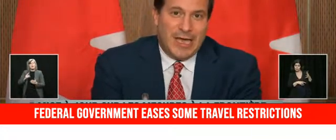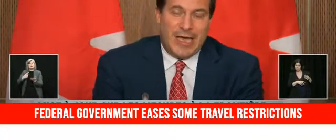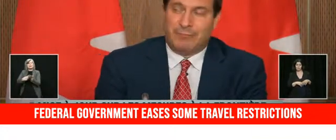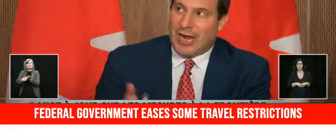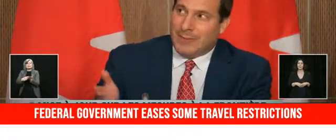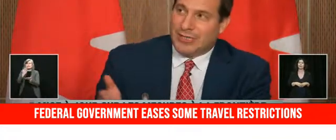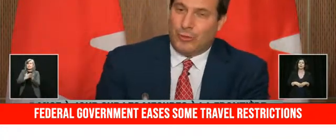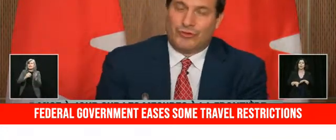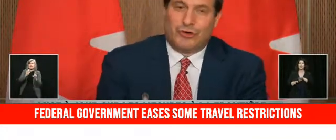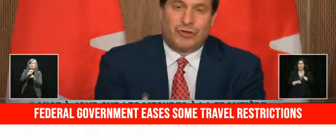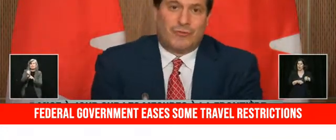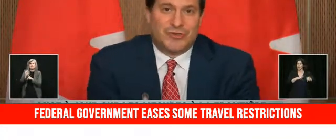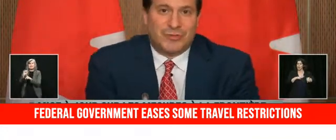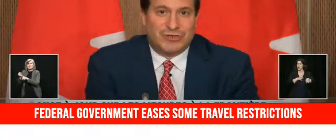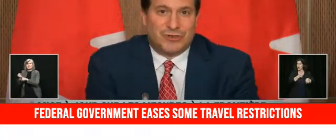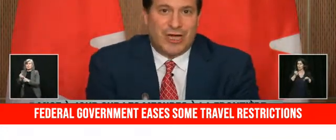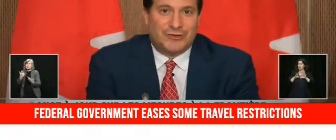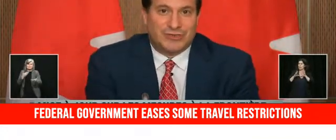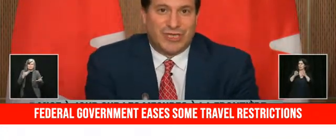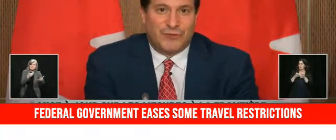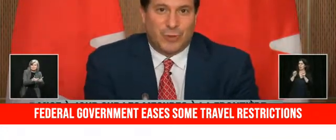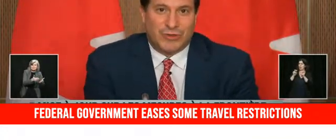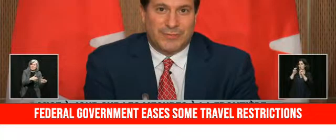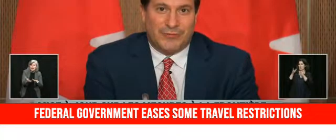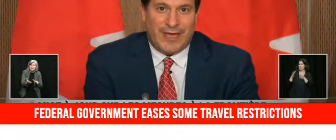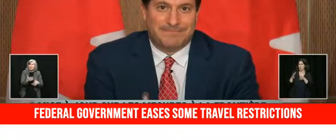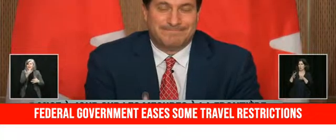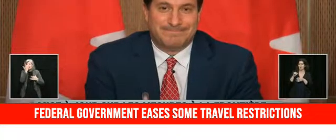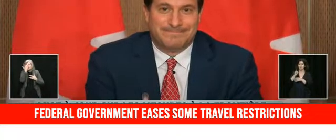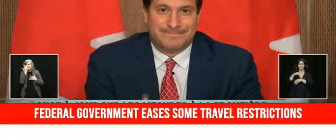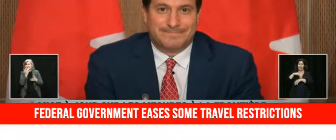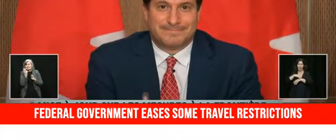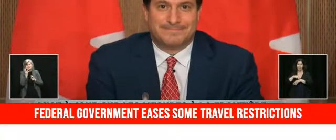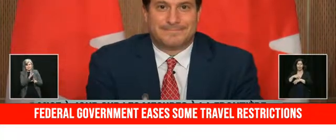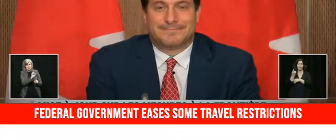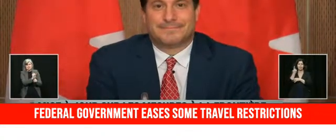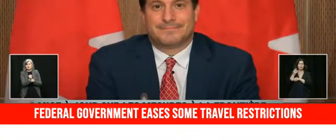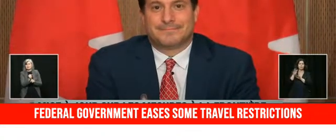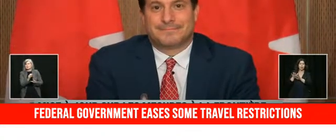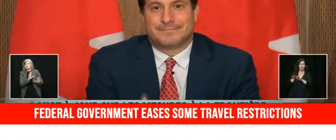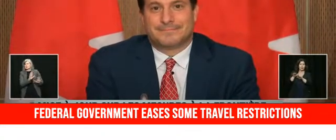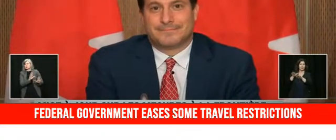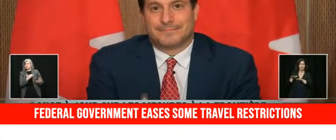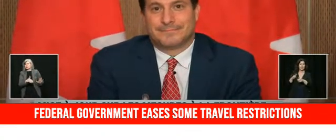cases, and perhaps I will turn it over to Minister Haidu to say a few words about that.